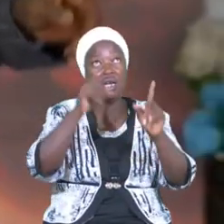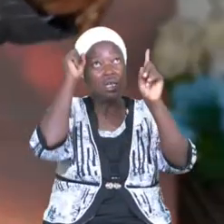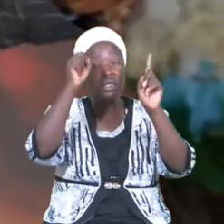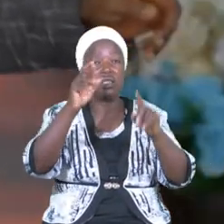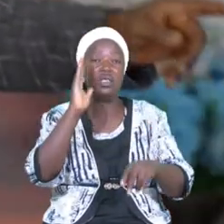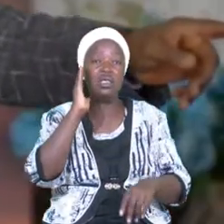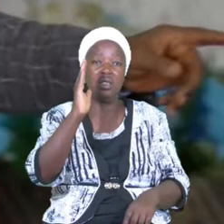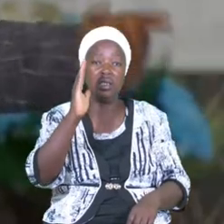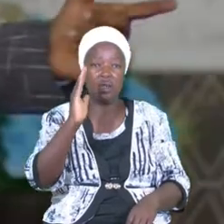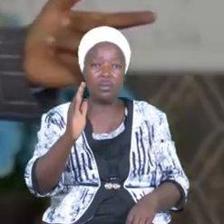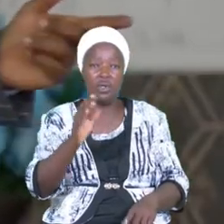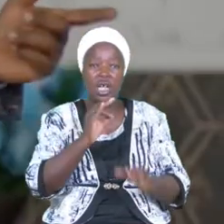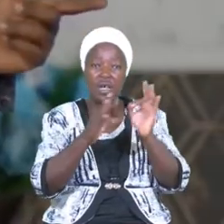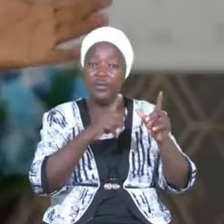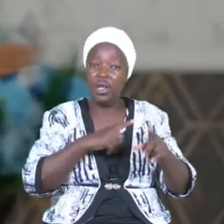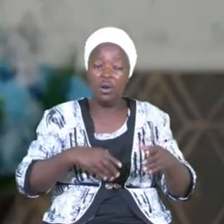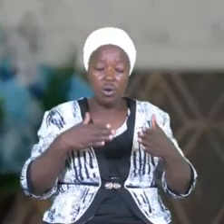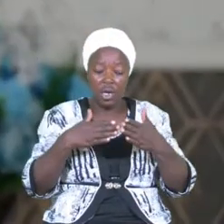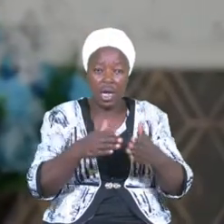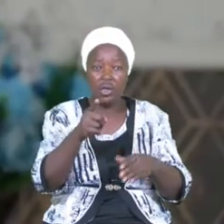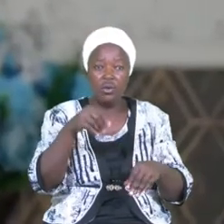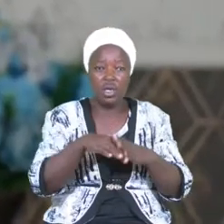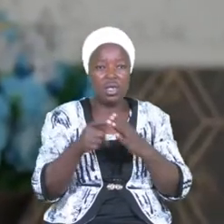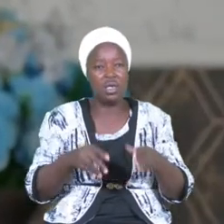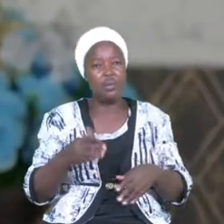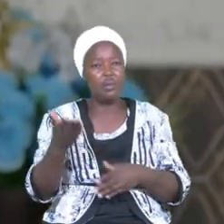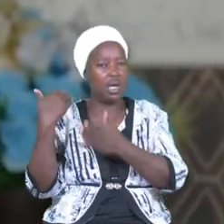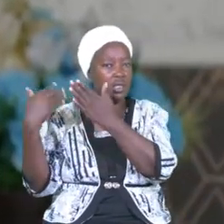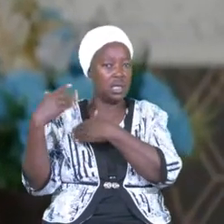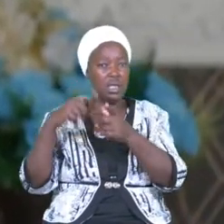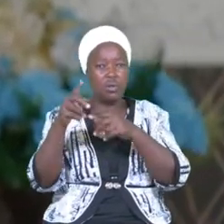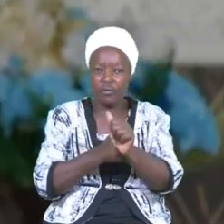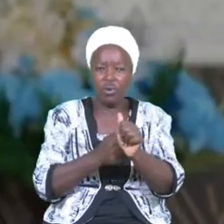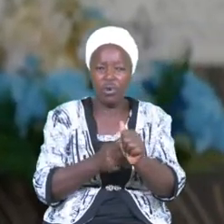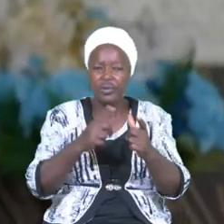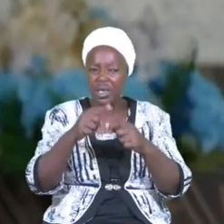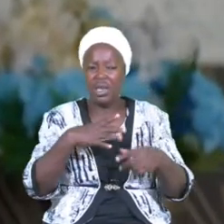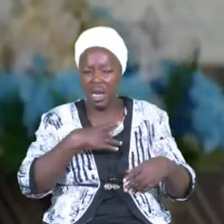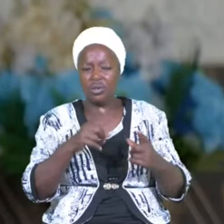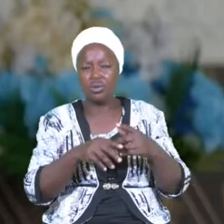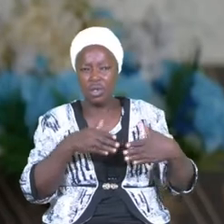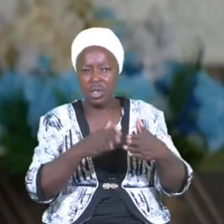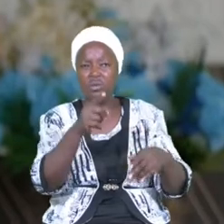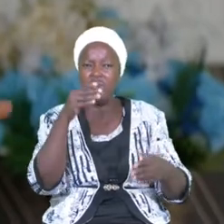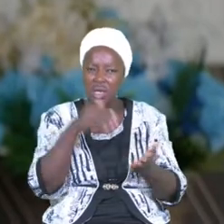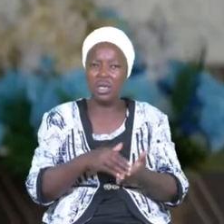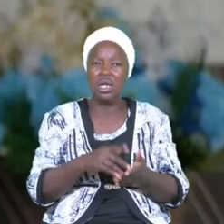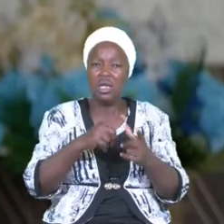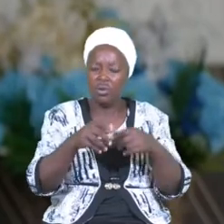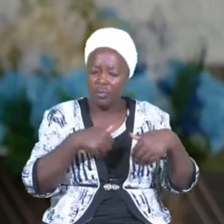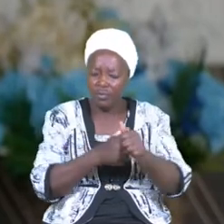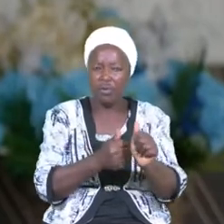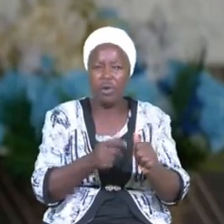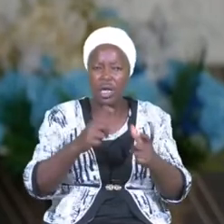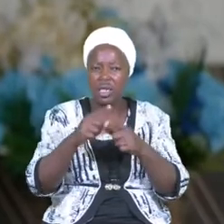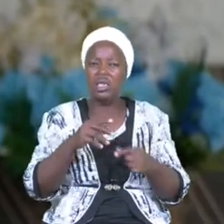guided you in the past and you follow, he likes to guide you again. And you follow, then he likes to guide you